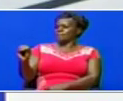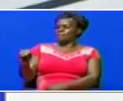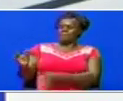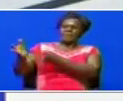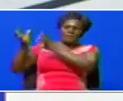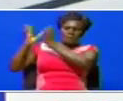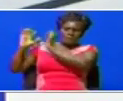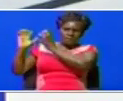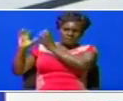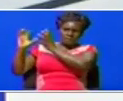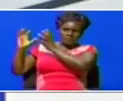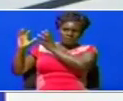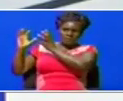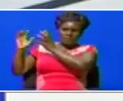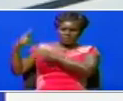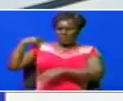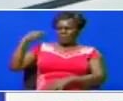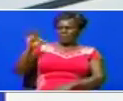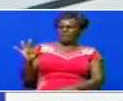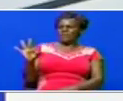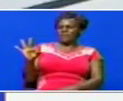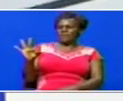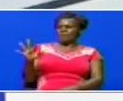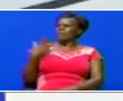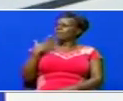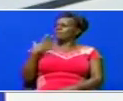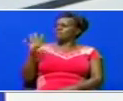Kilifi, county number 3,